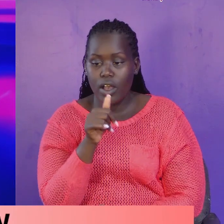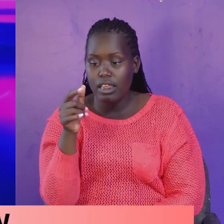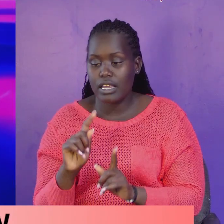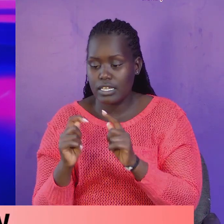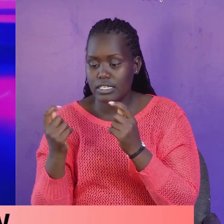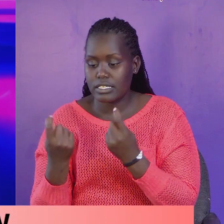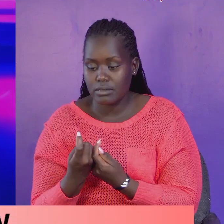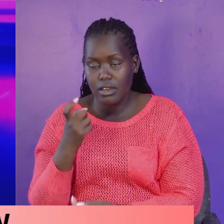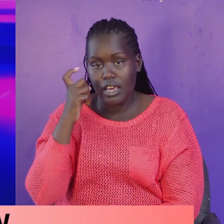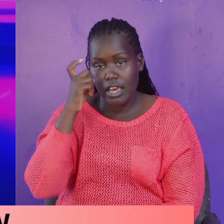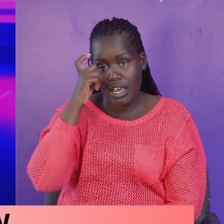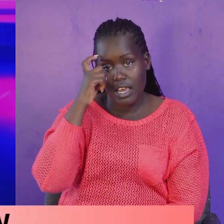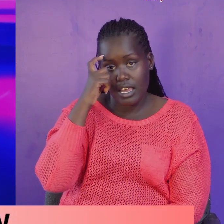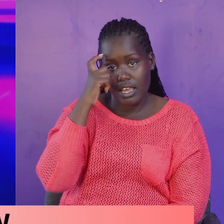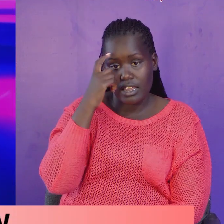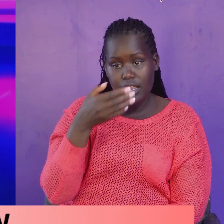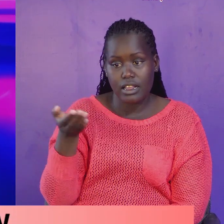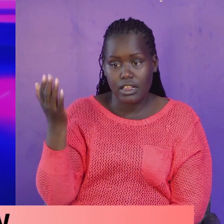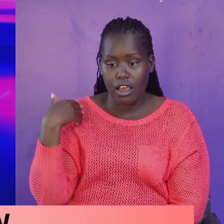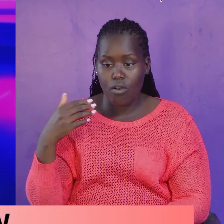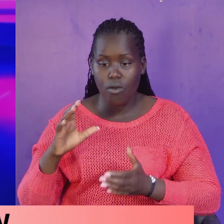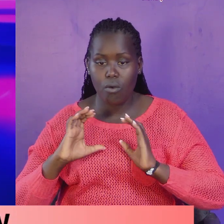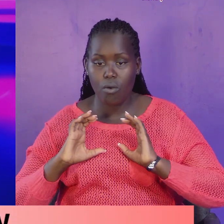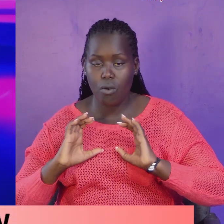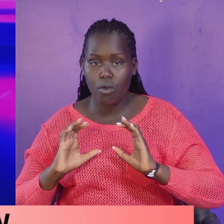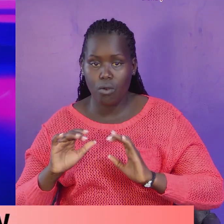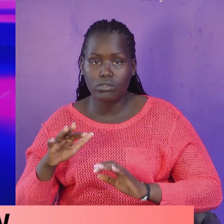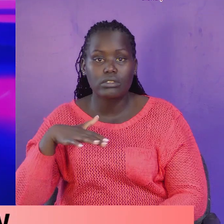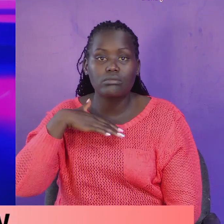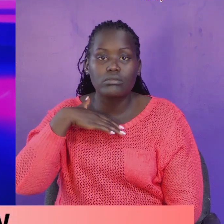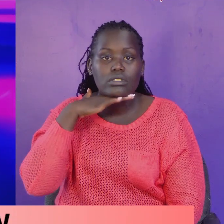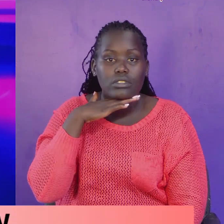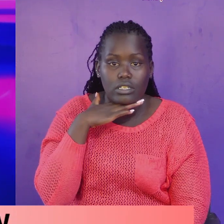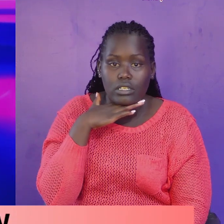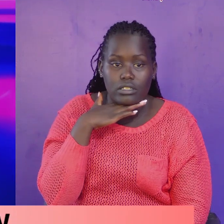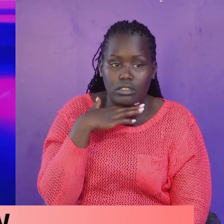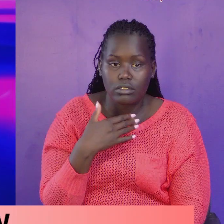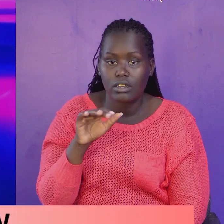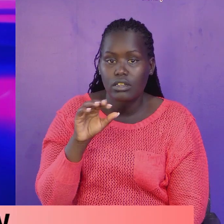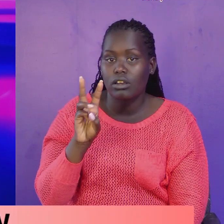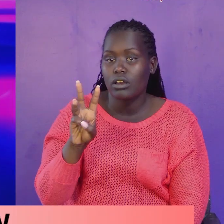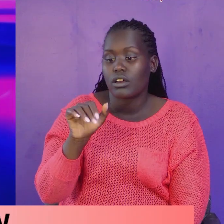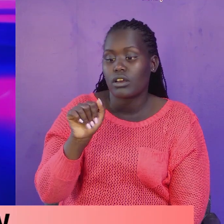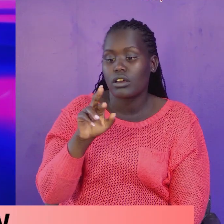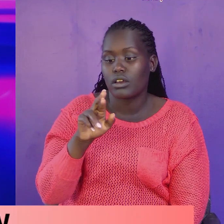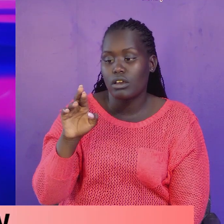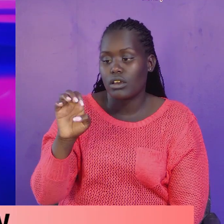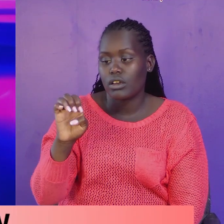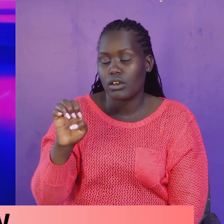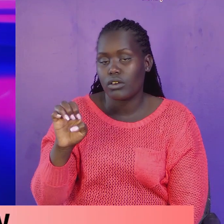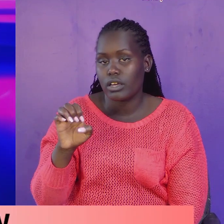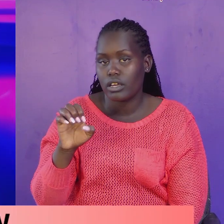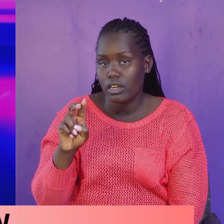think their former coach passed on, Warren Abraham. Yeah. And